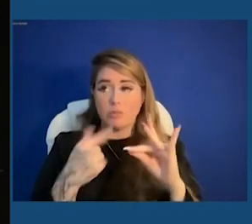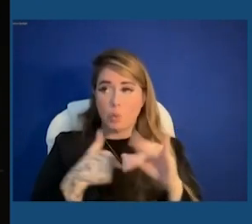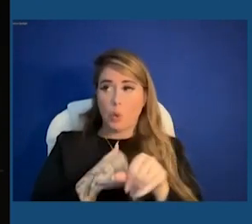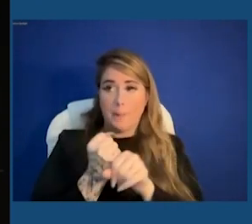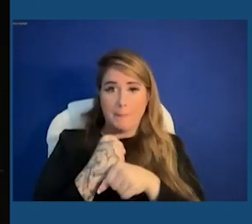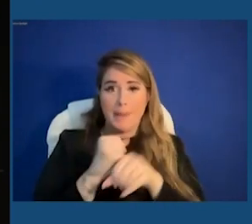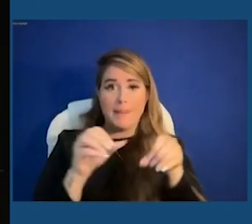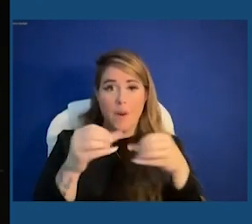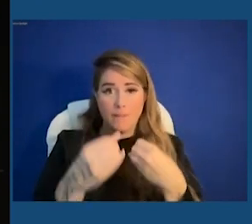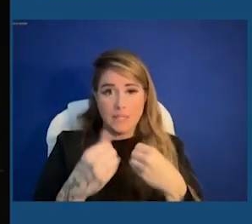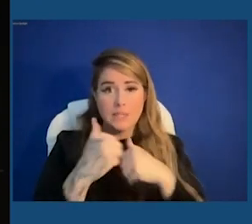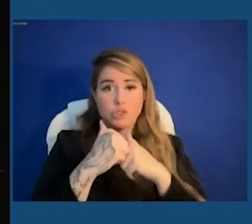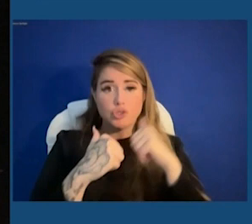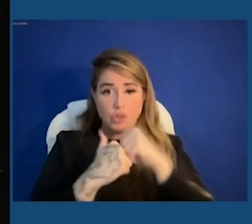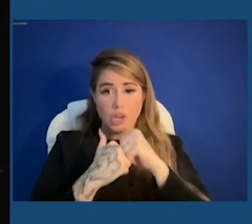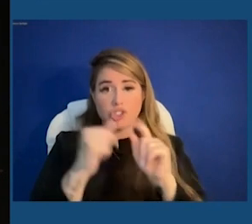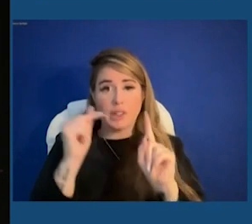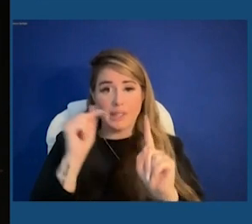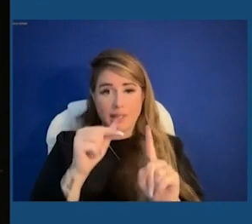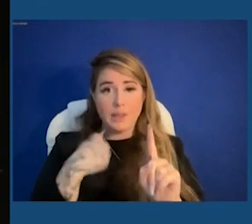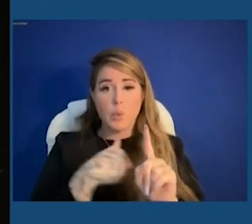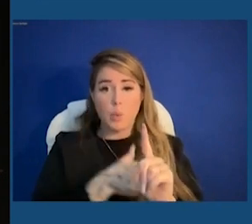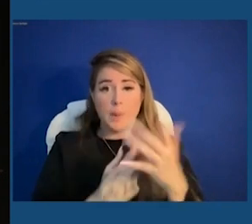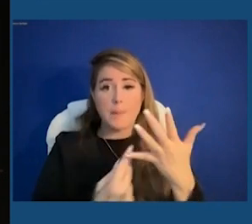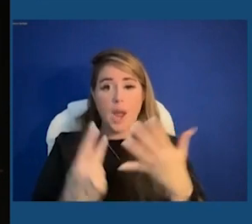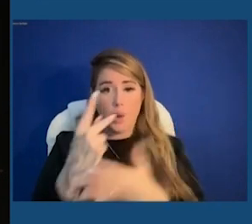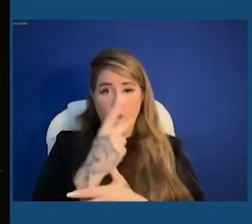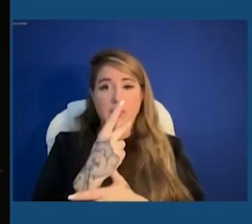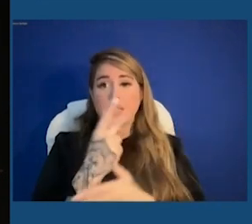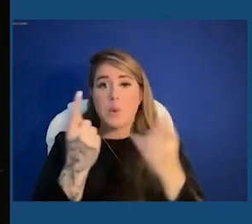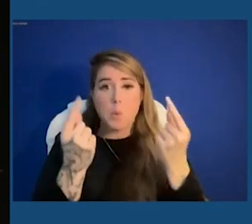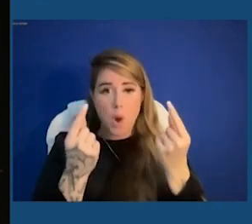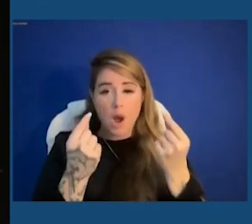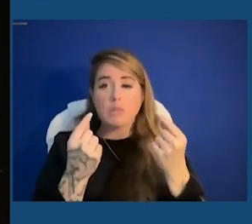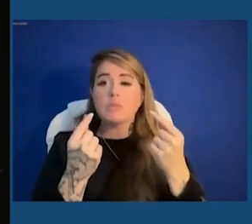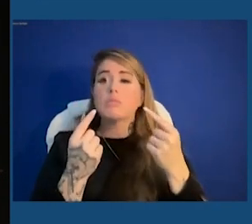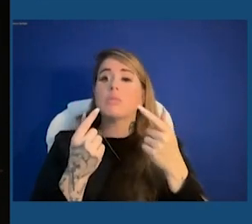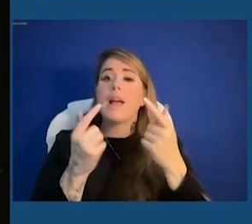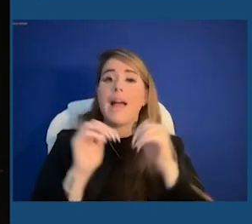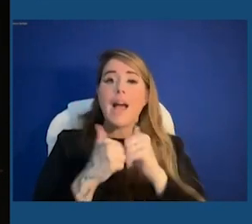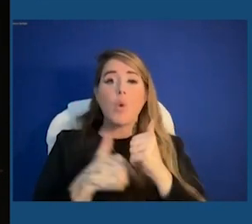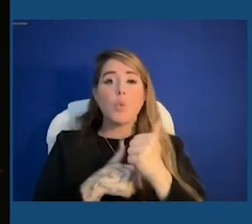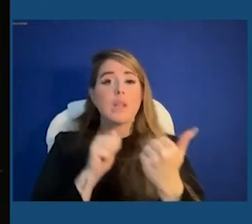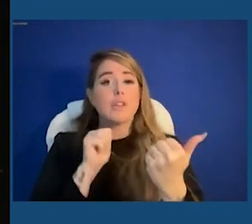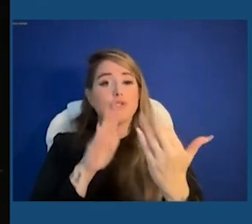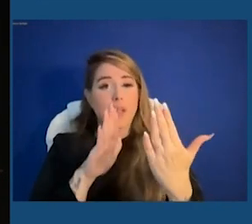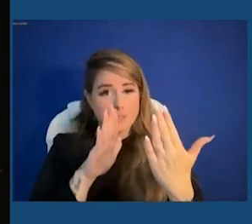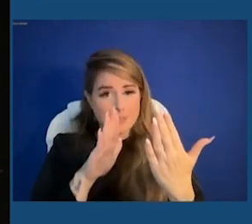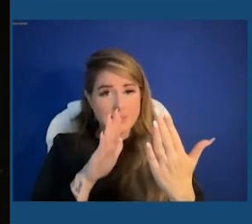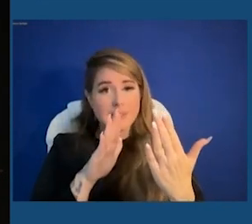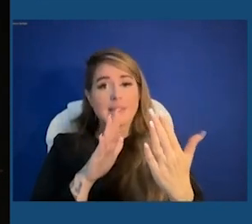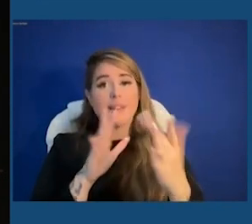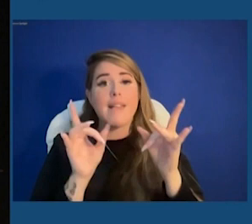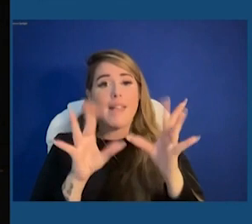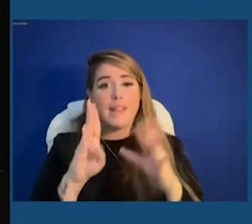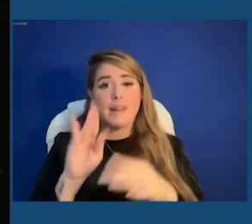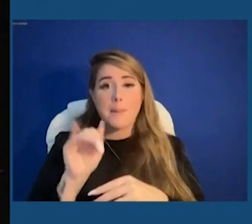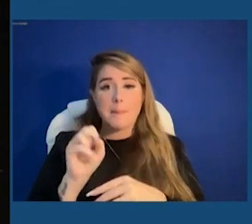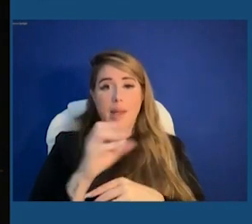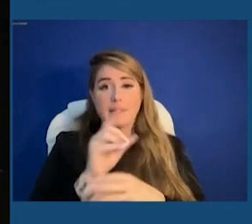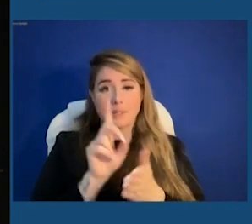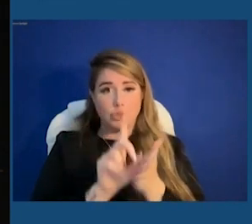office, structurally, we're prioritizing you to be able to prioritize how we go about addressing hate, bias, and